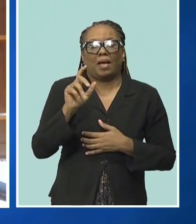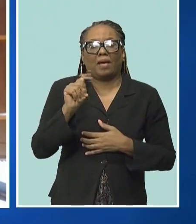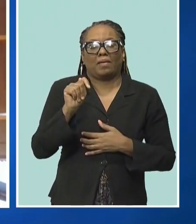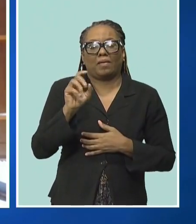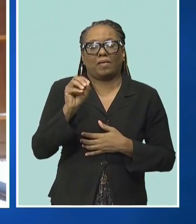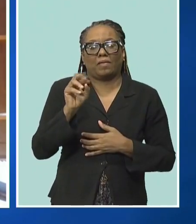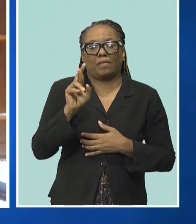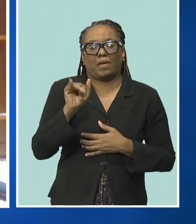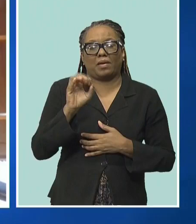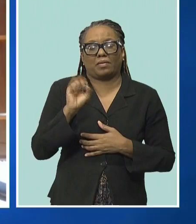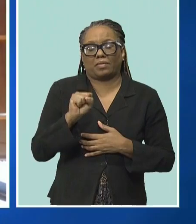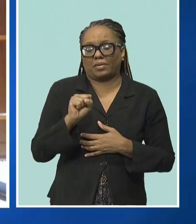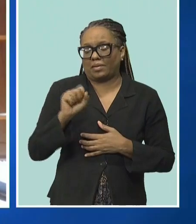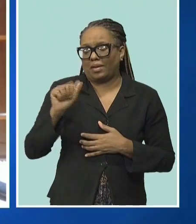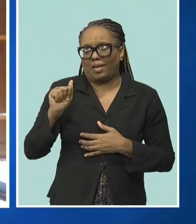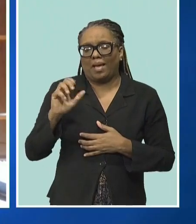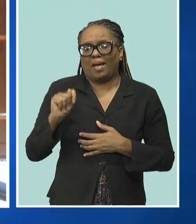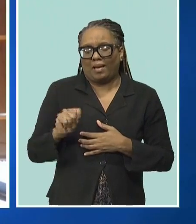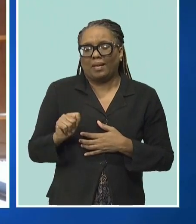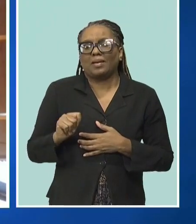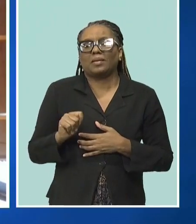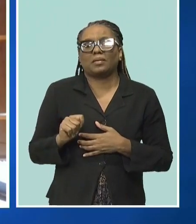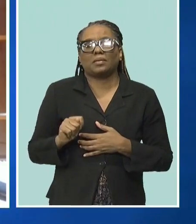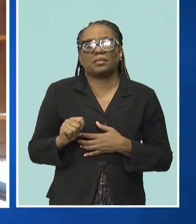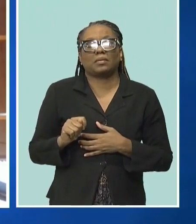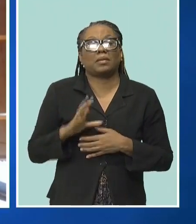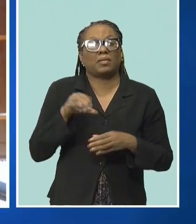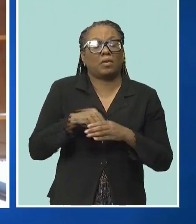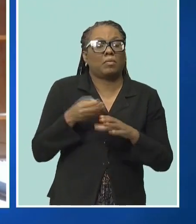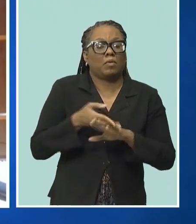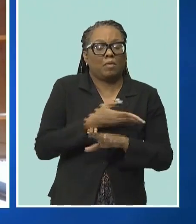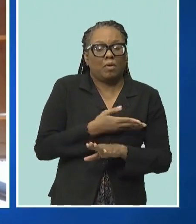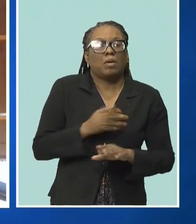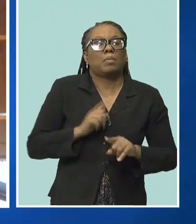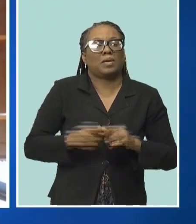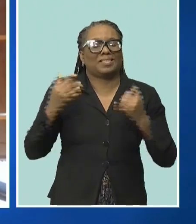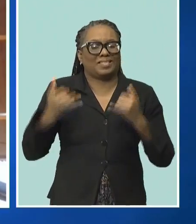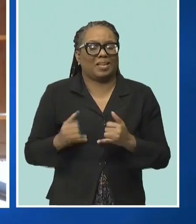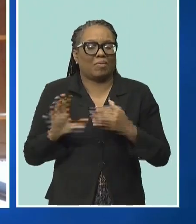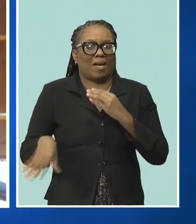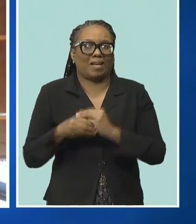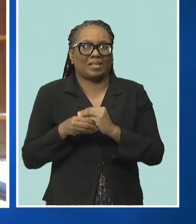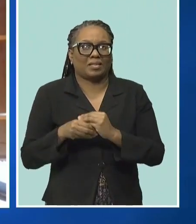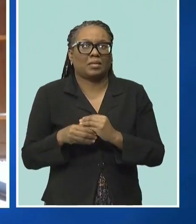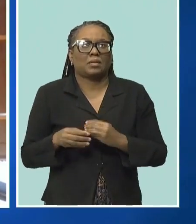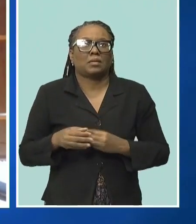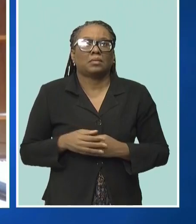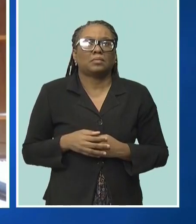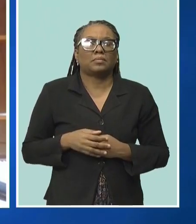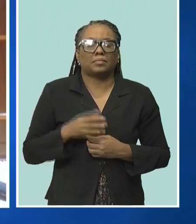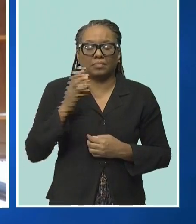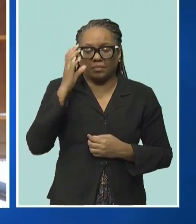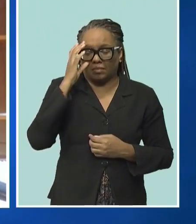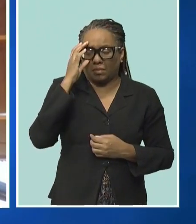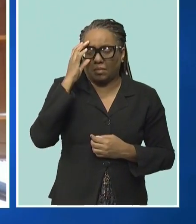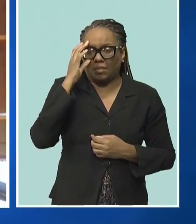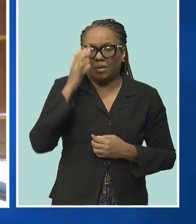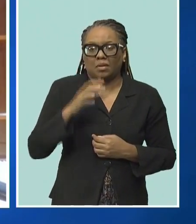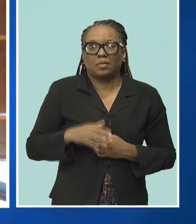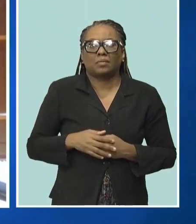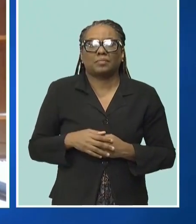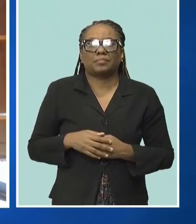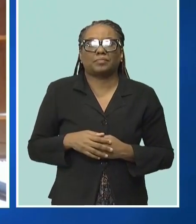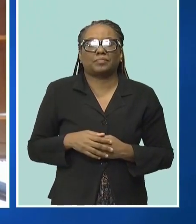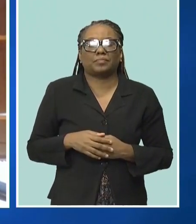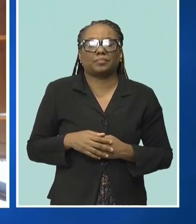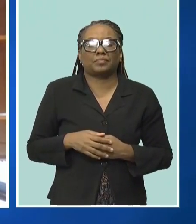not find its way into the original Safety and Health at Work Act. There is now the forms regulation. So all the